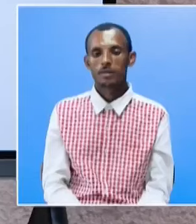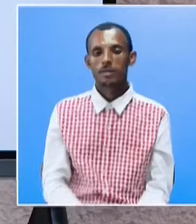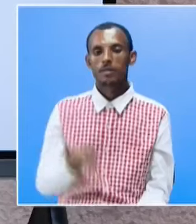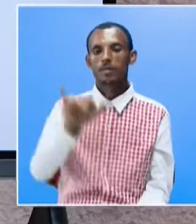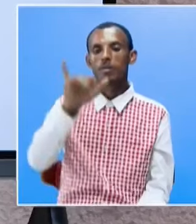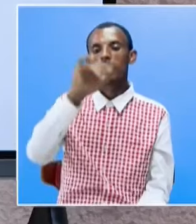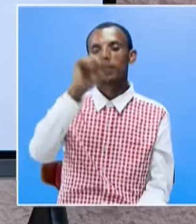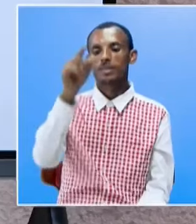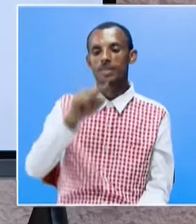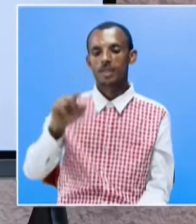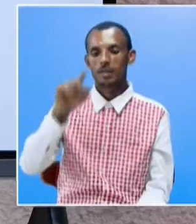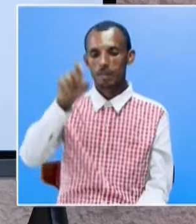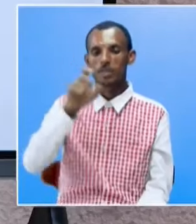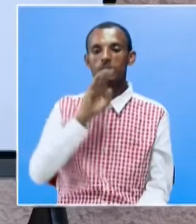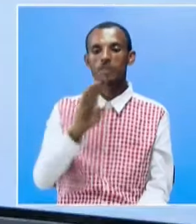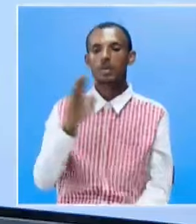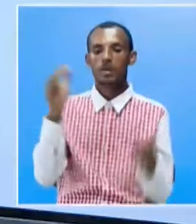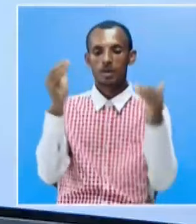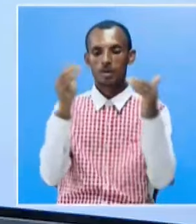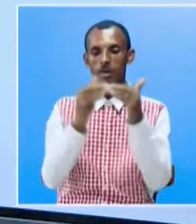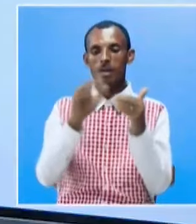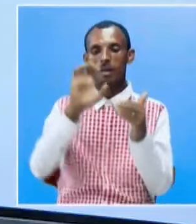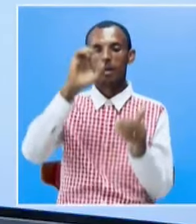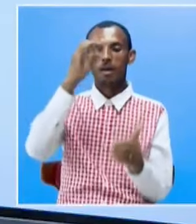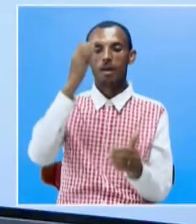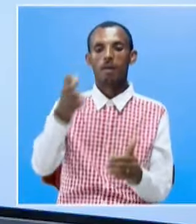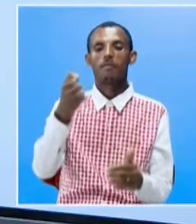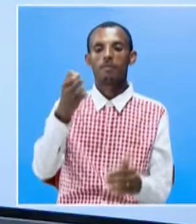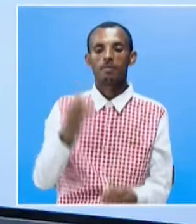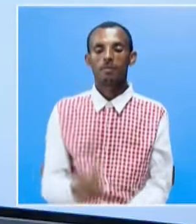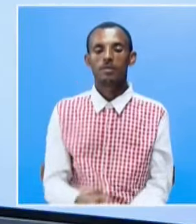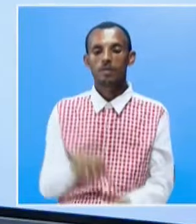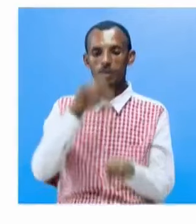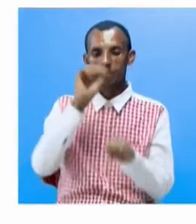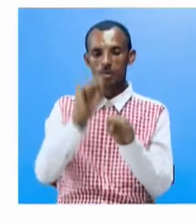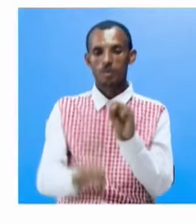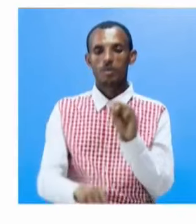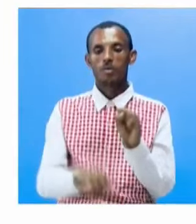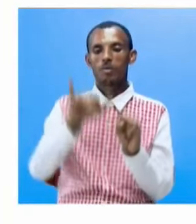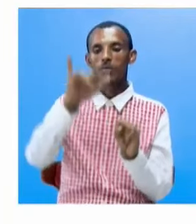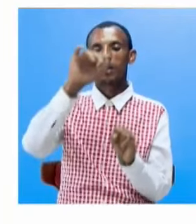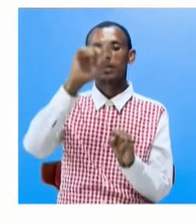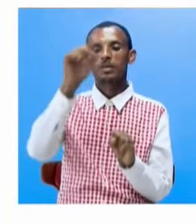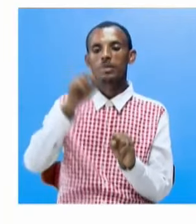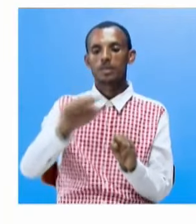YZ must be congruent to EF. So YZ